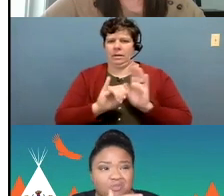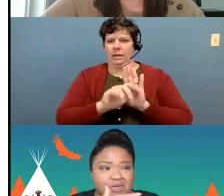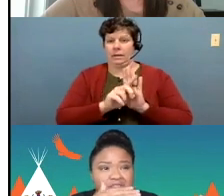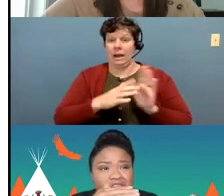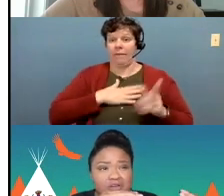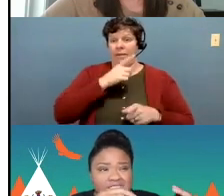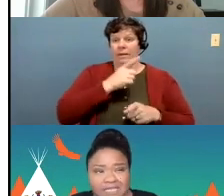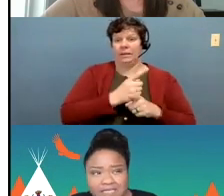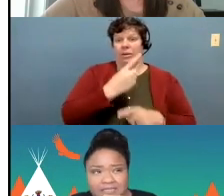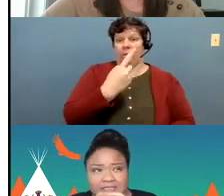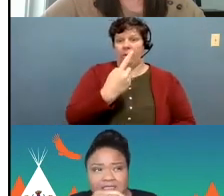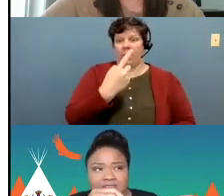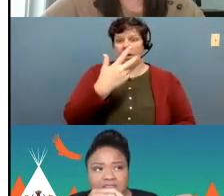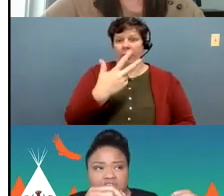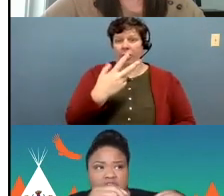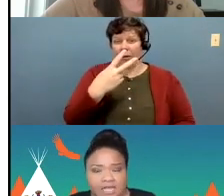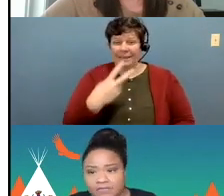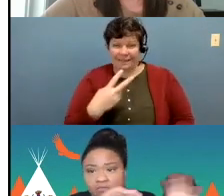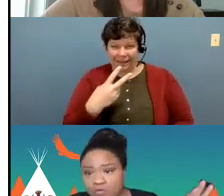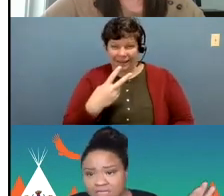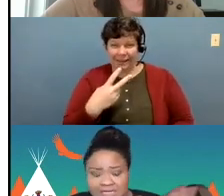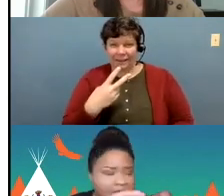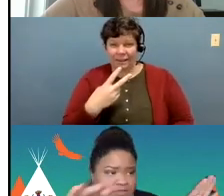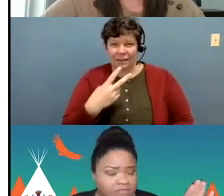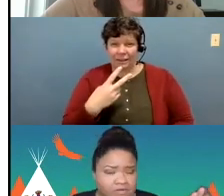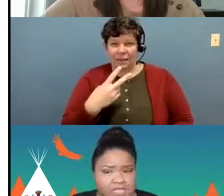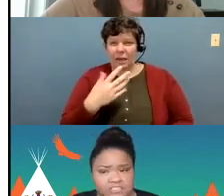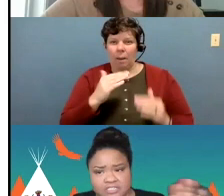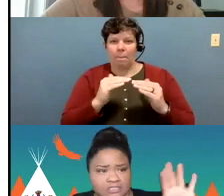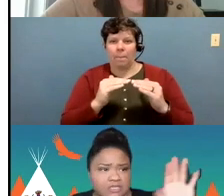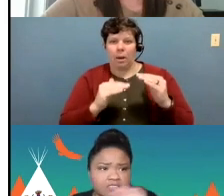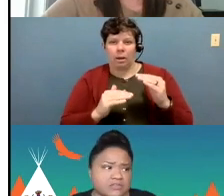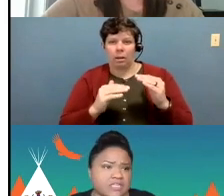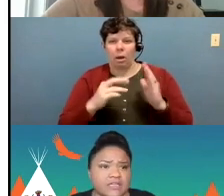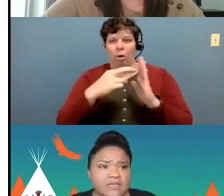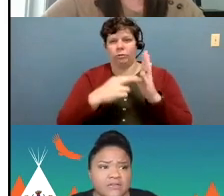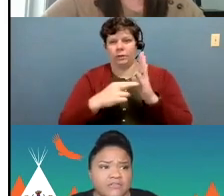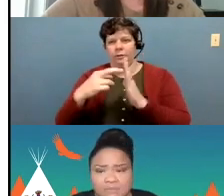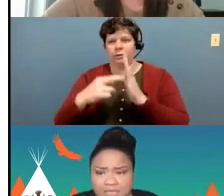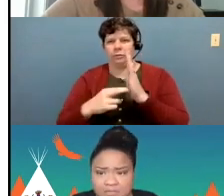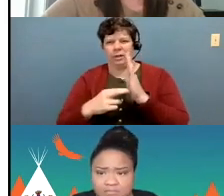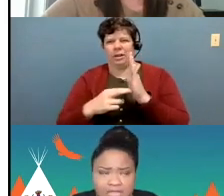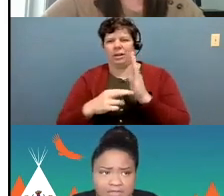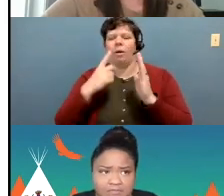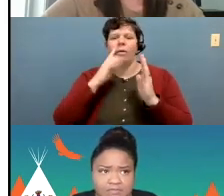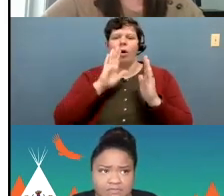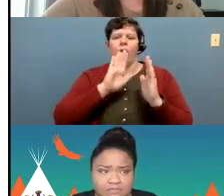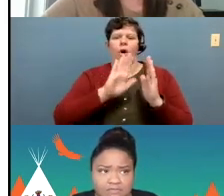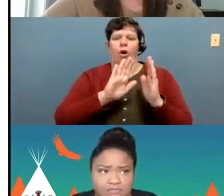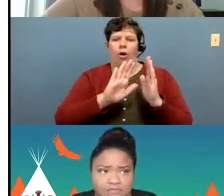like 1/32 shy of enrollment in either of her nations, because there's like flat